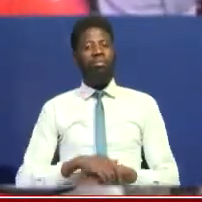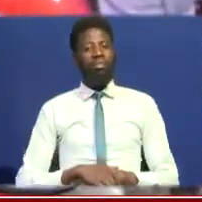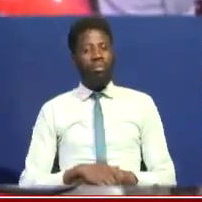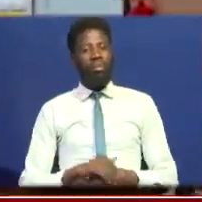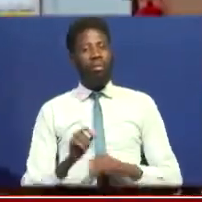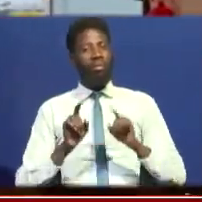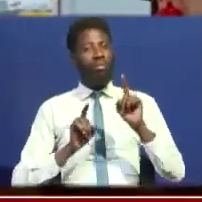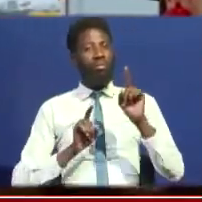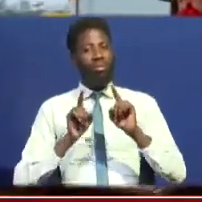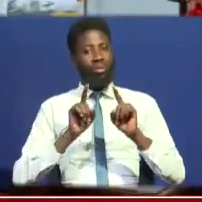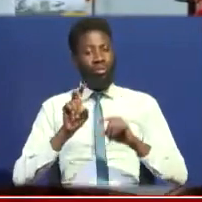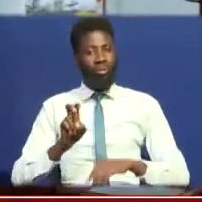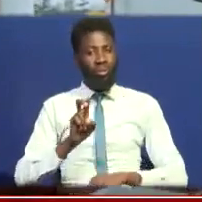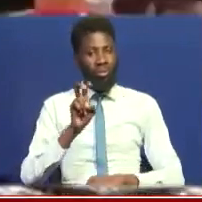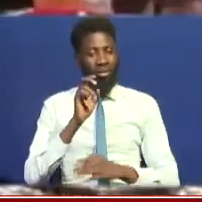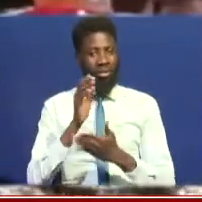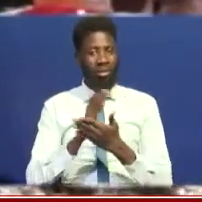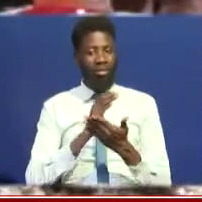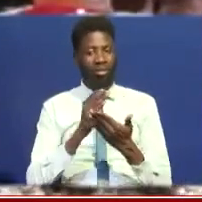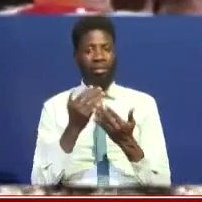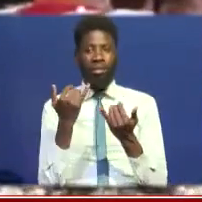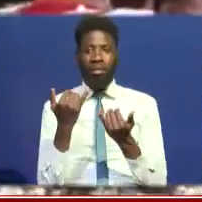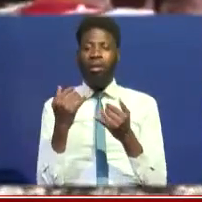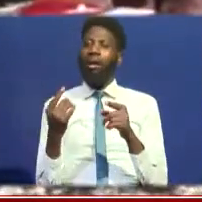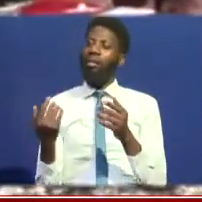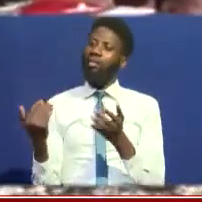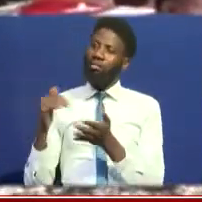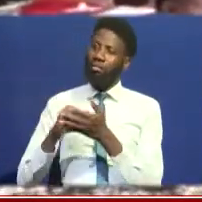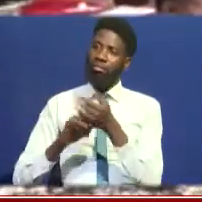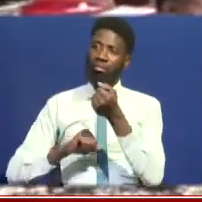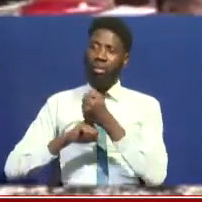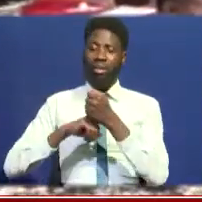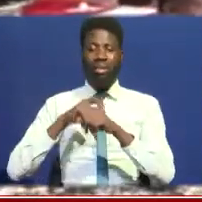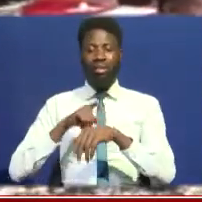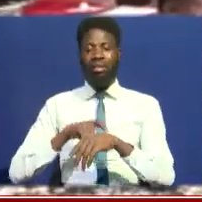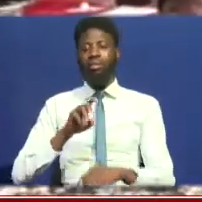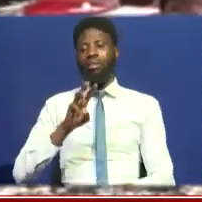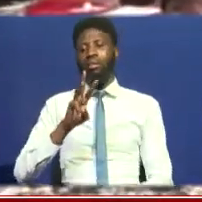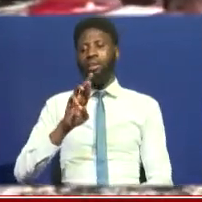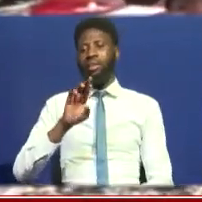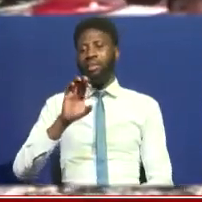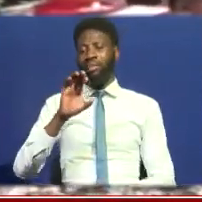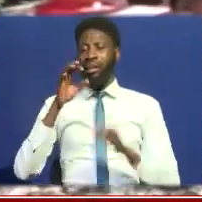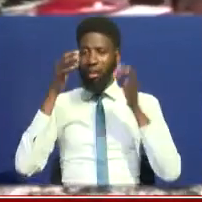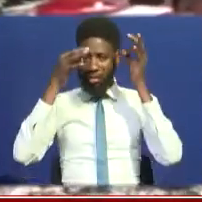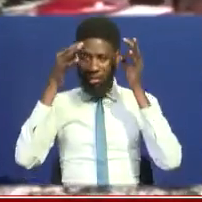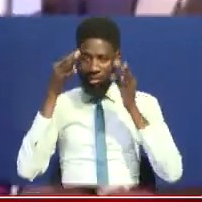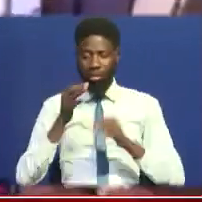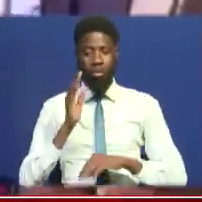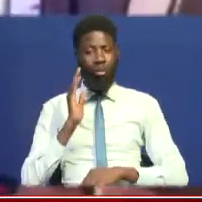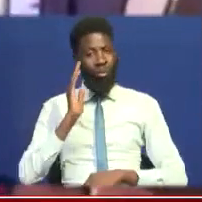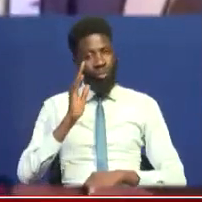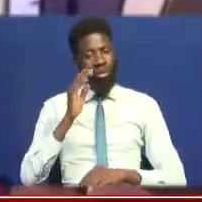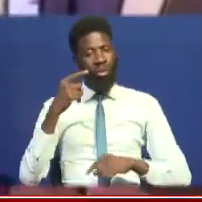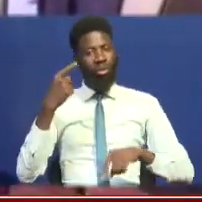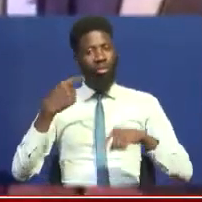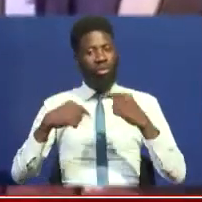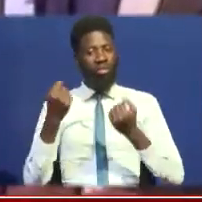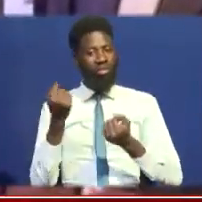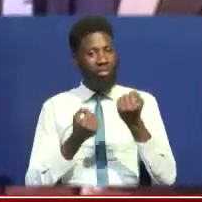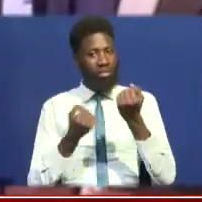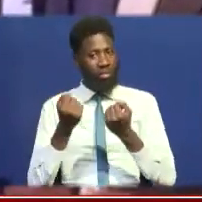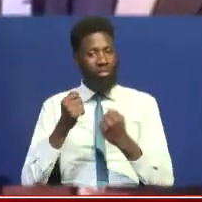region has further received a major boost following the decision of the World Rally Championship to host the Safari Rally in the